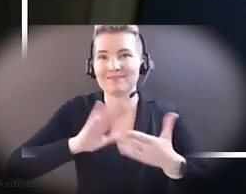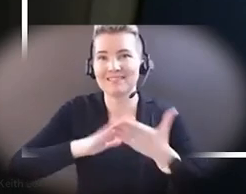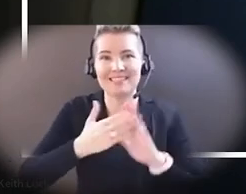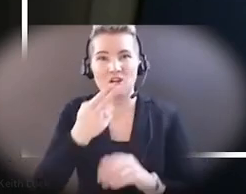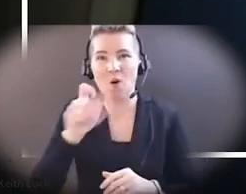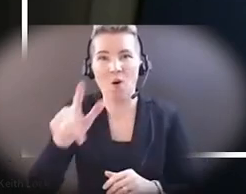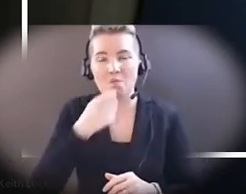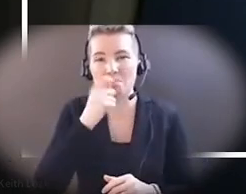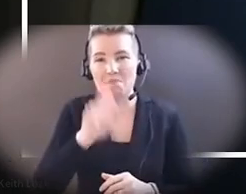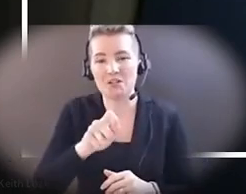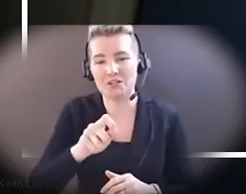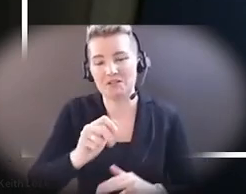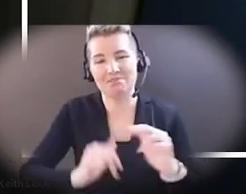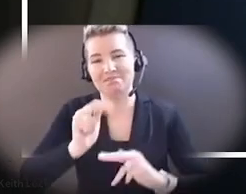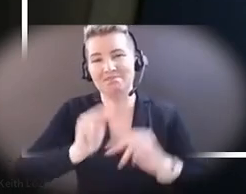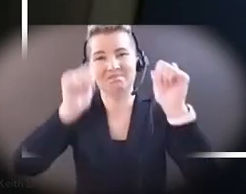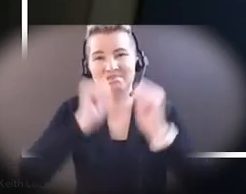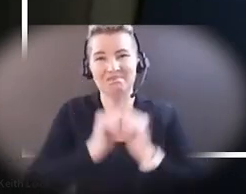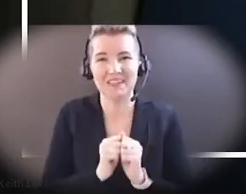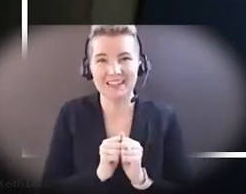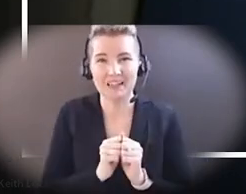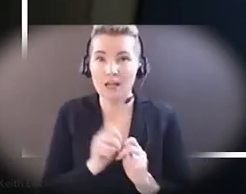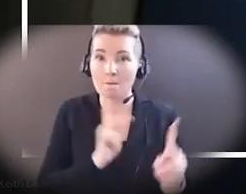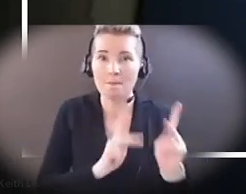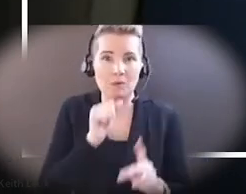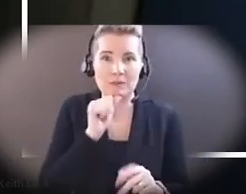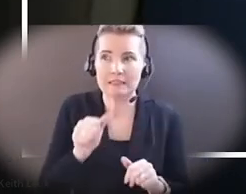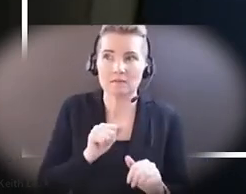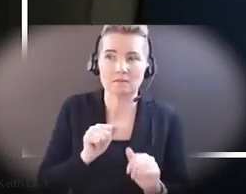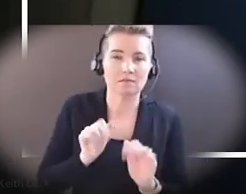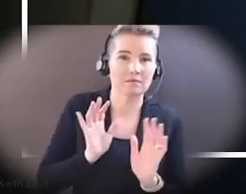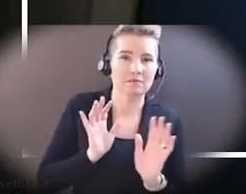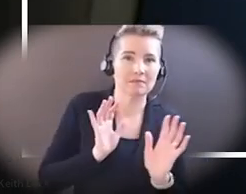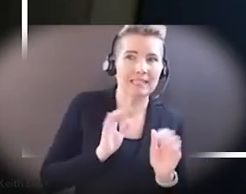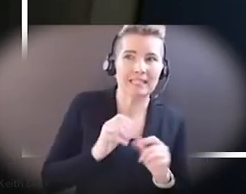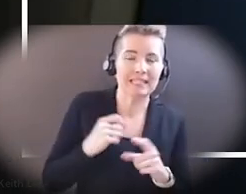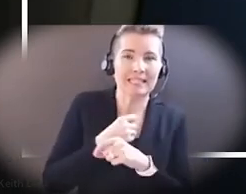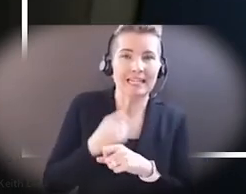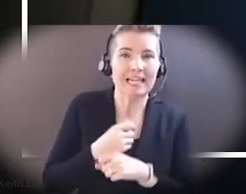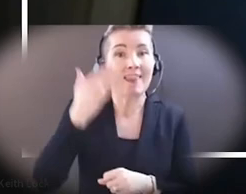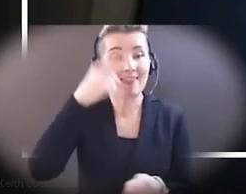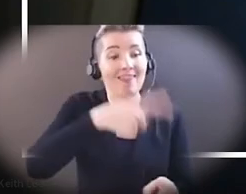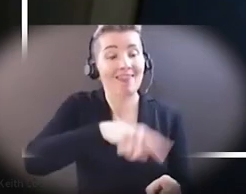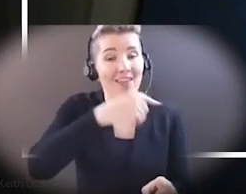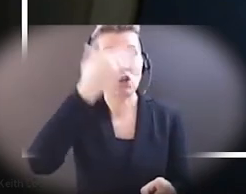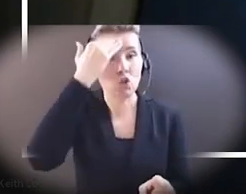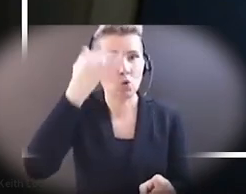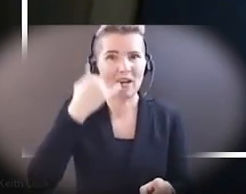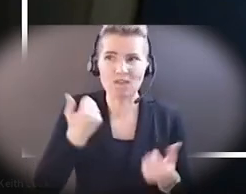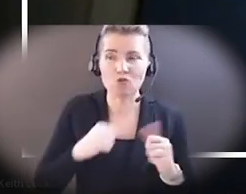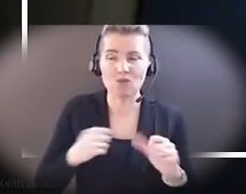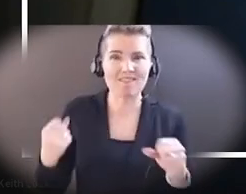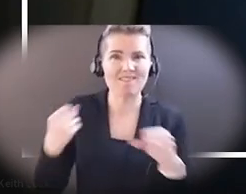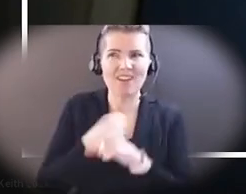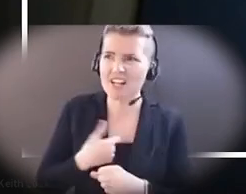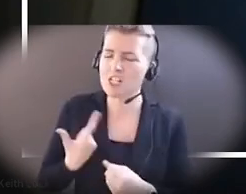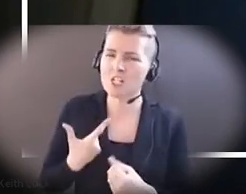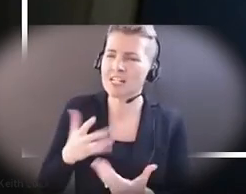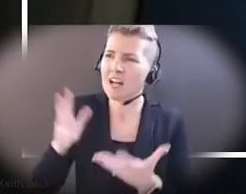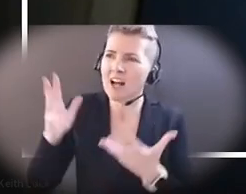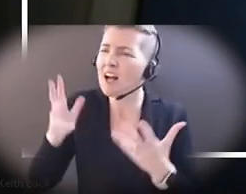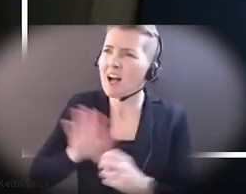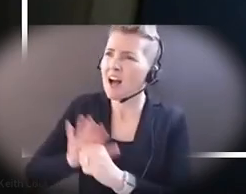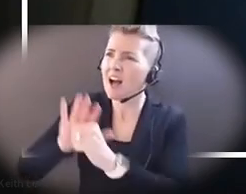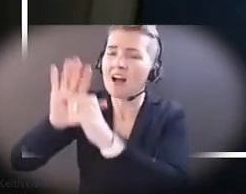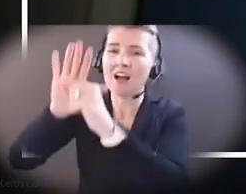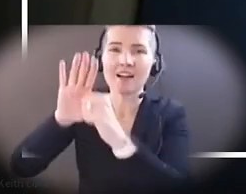know, they know if you raise your voice, something bad might happen. And then in the